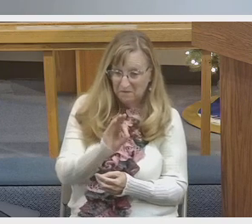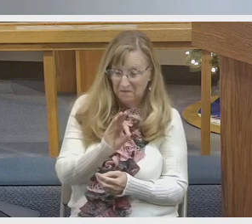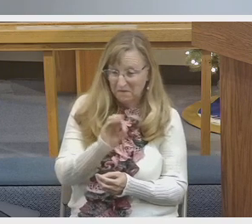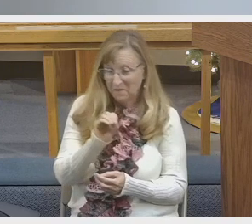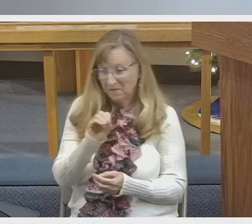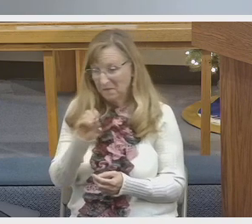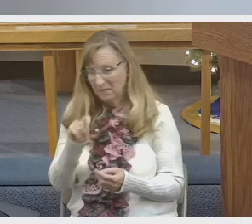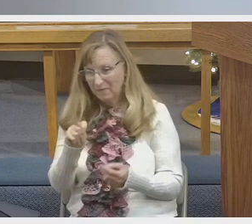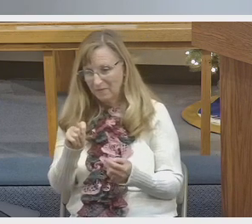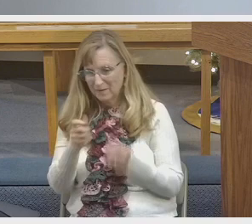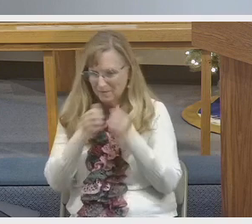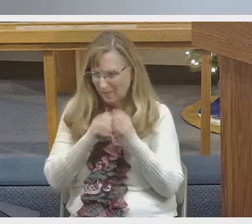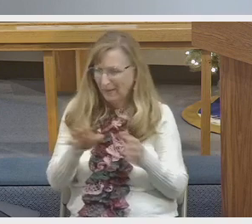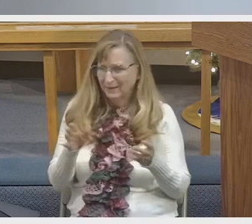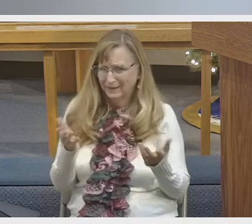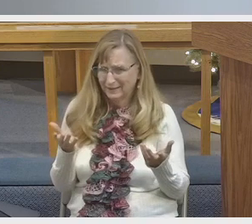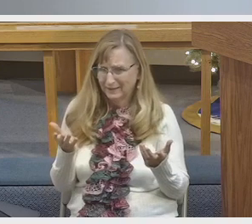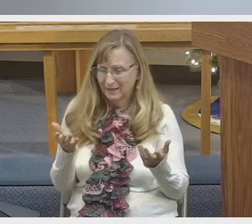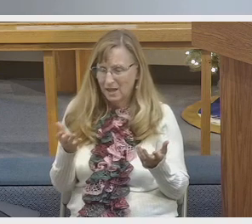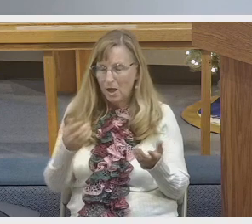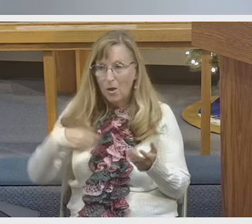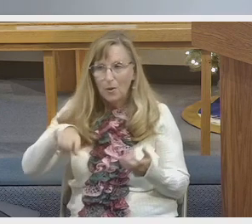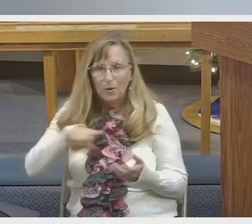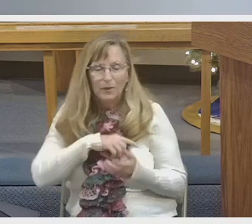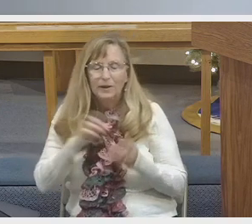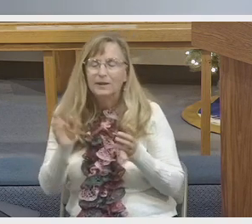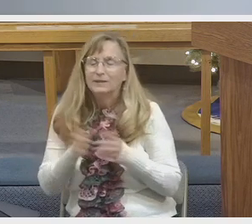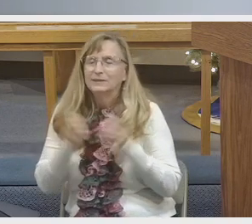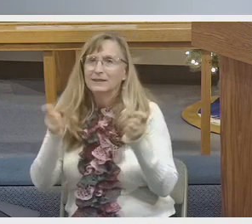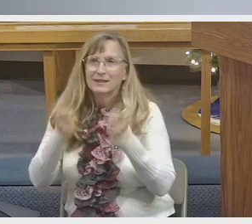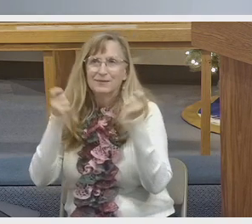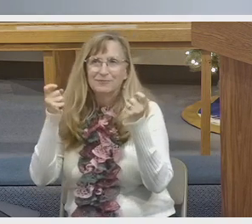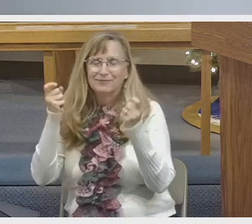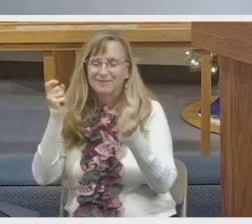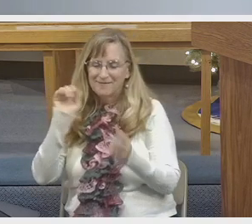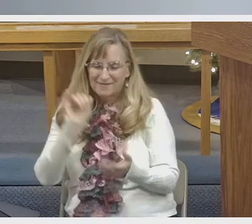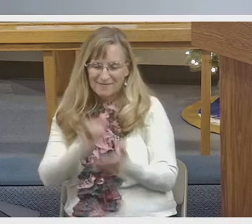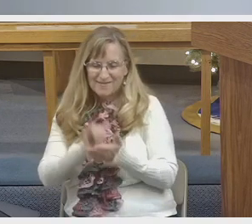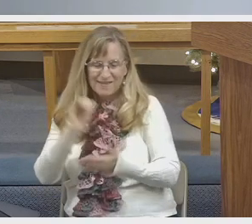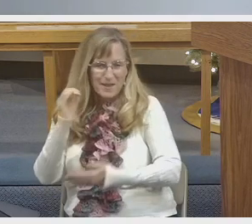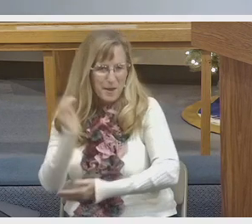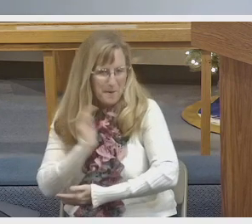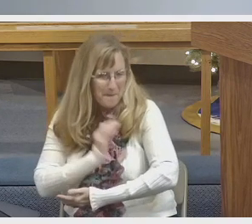morning. We're celebrating that baby 8 days old,